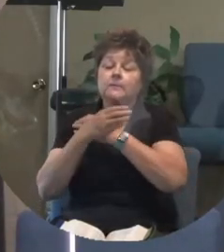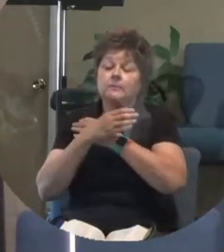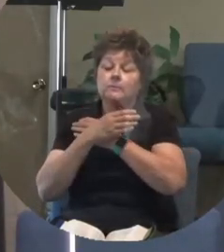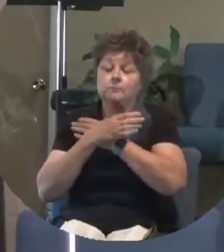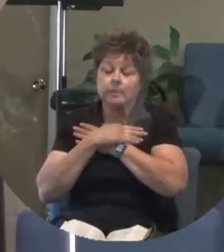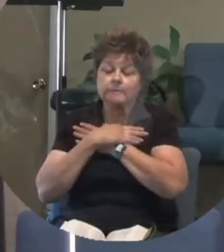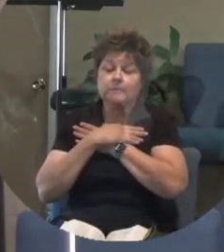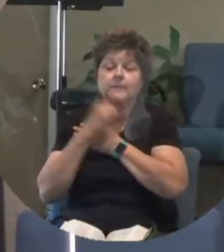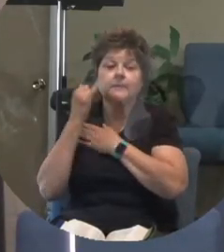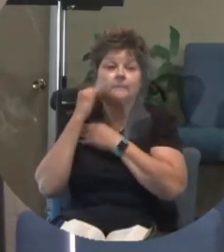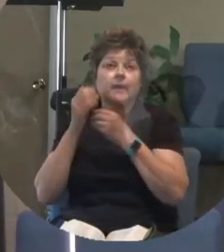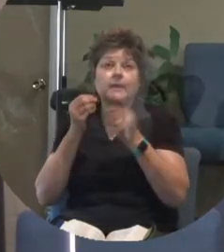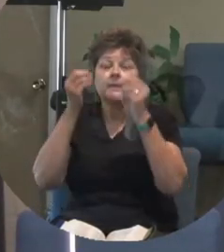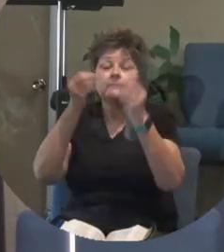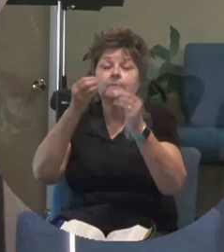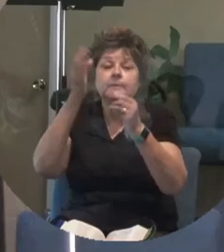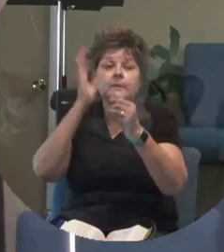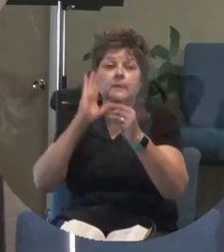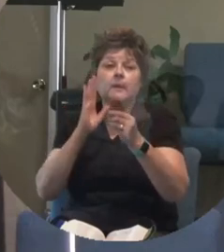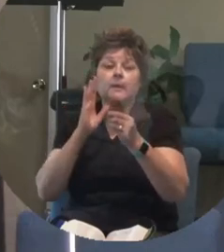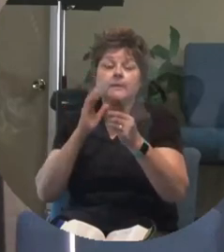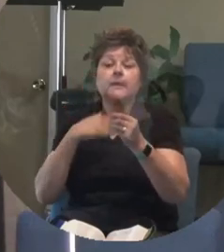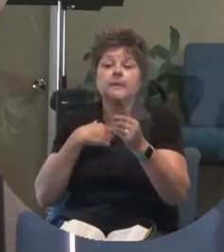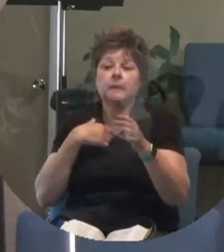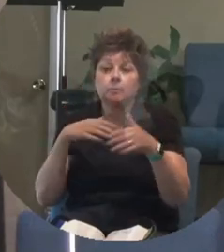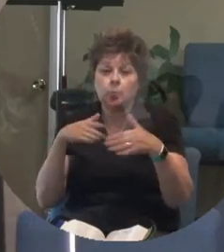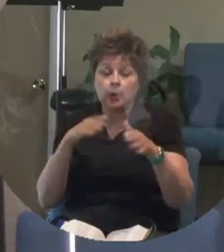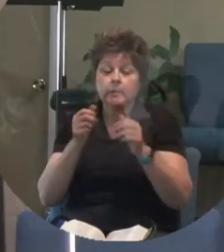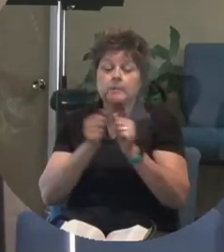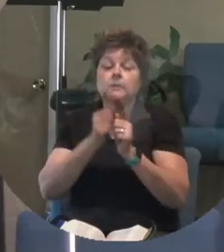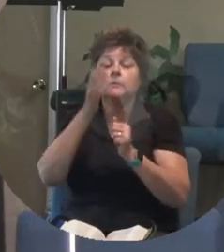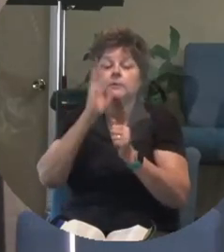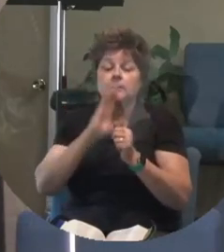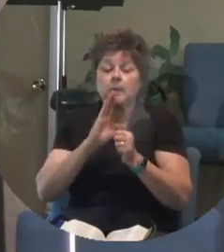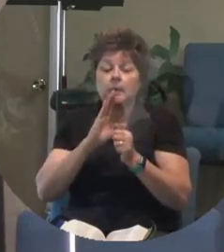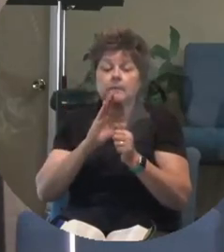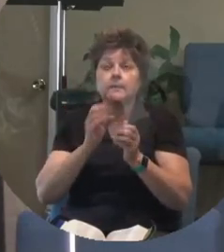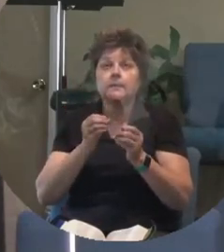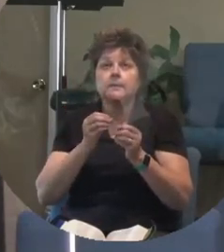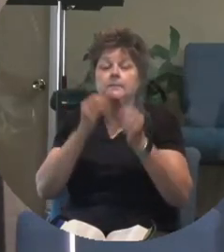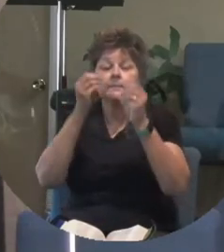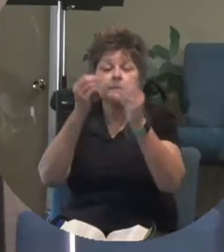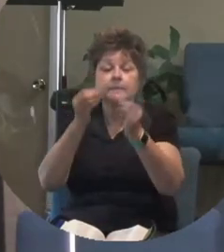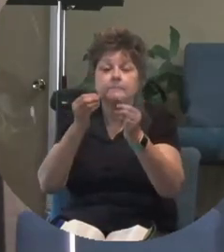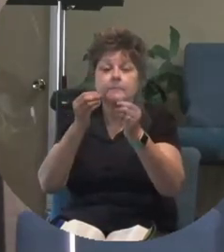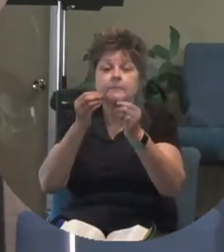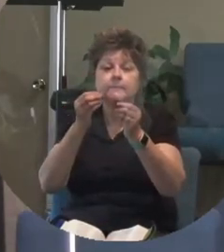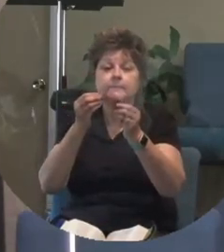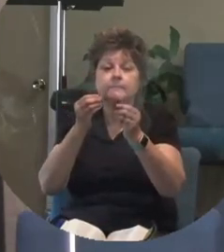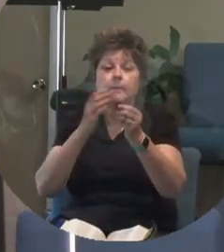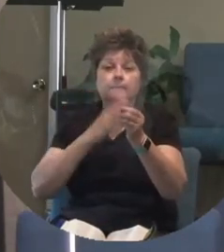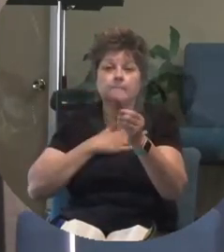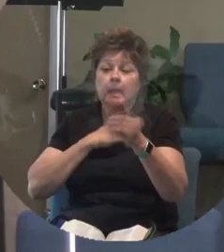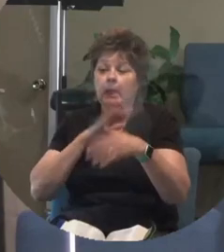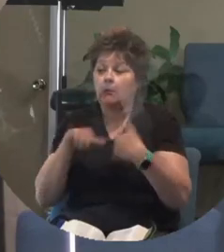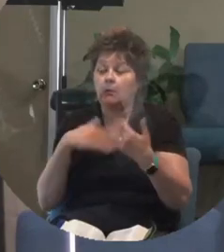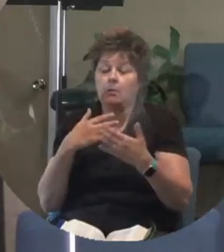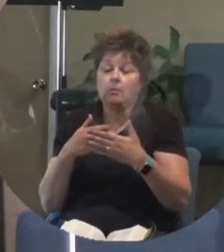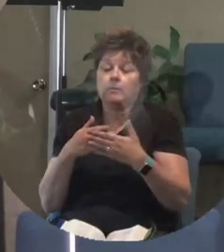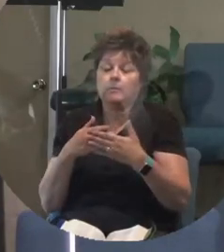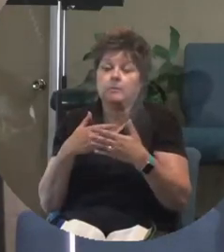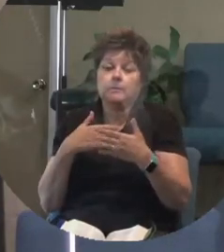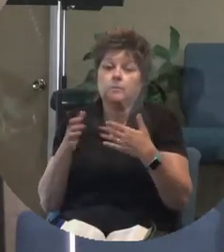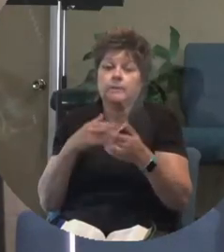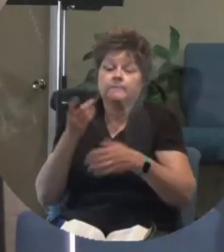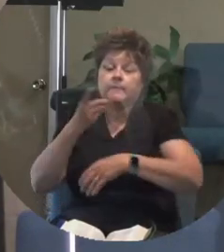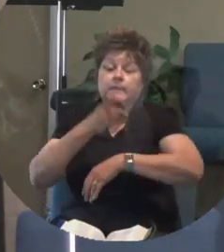I gave it to God, and I'm walking with God, and I'm giving him my all, then whatever that